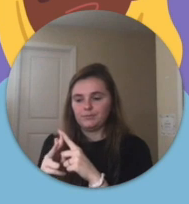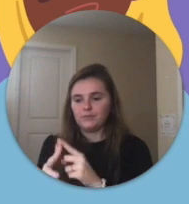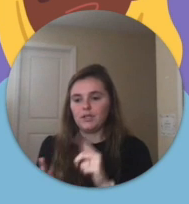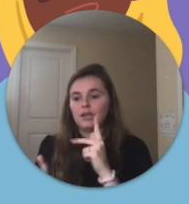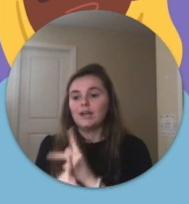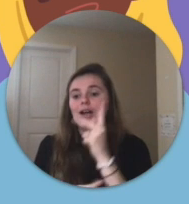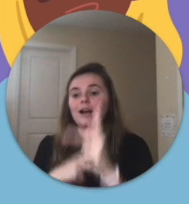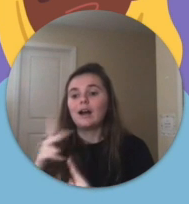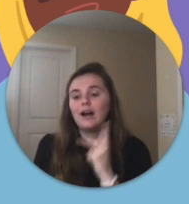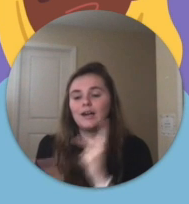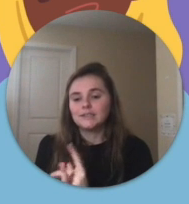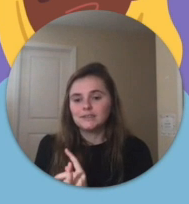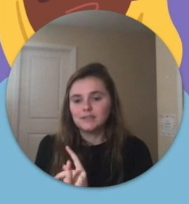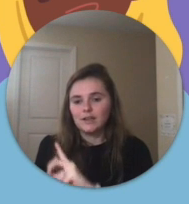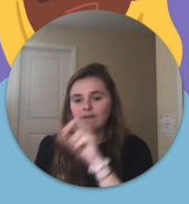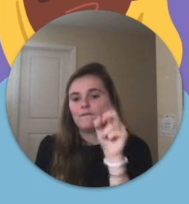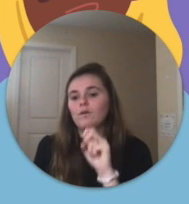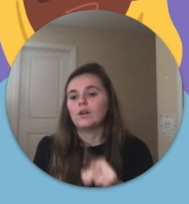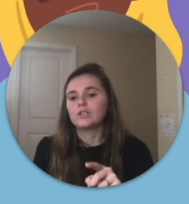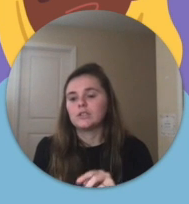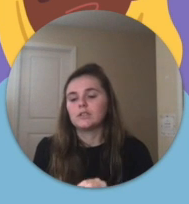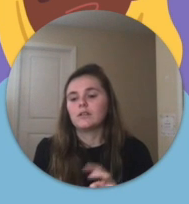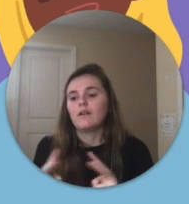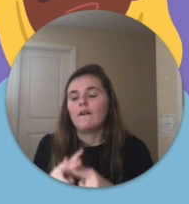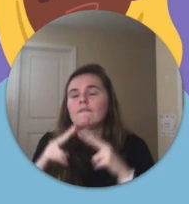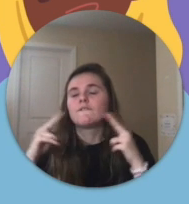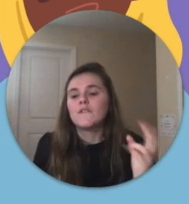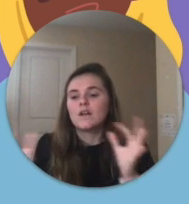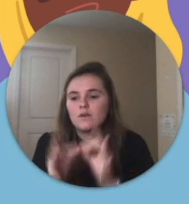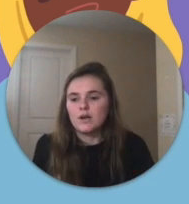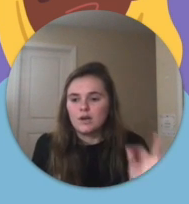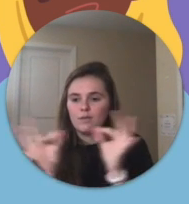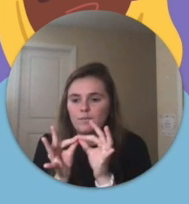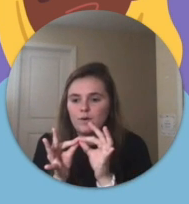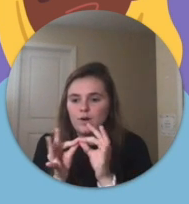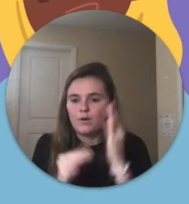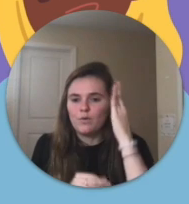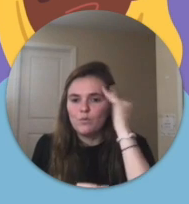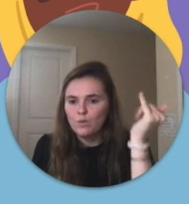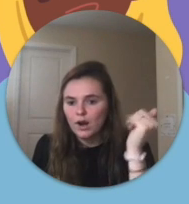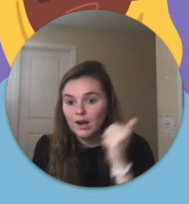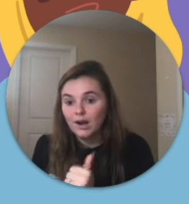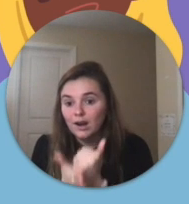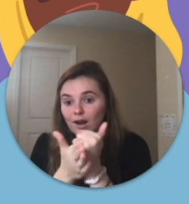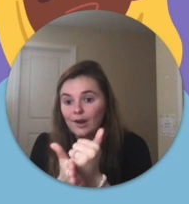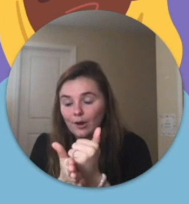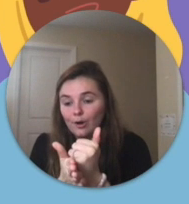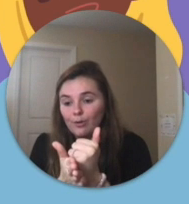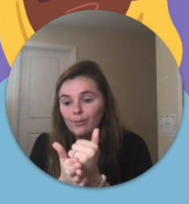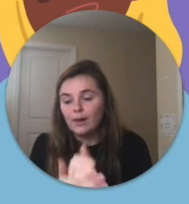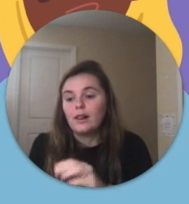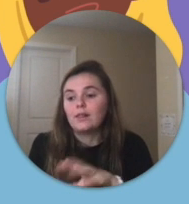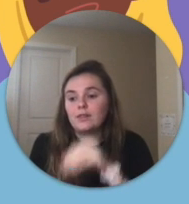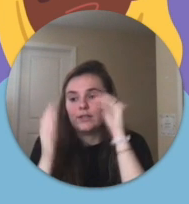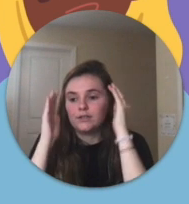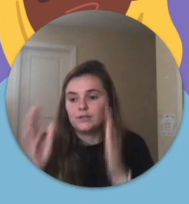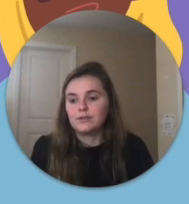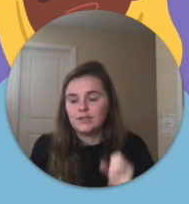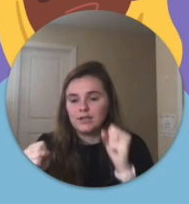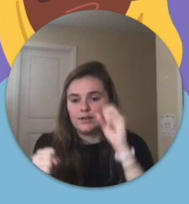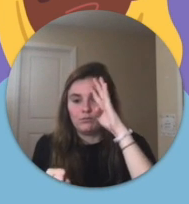The second thing that I learned was the kinds of questions you ask are very important because it